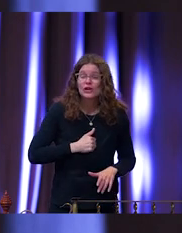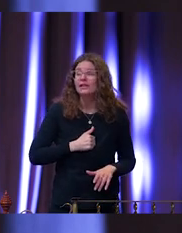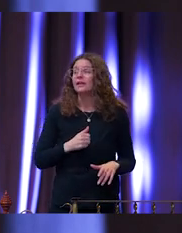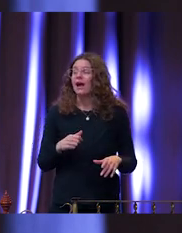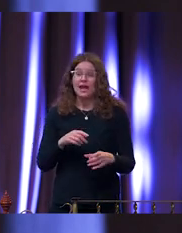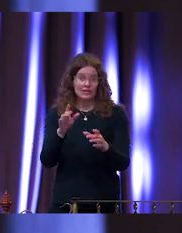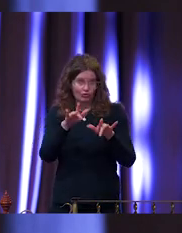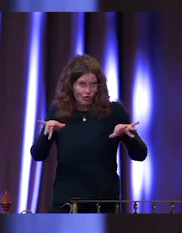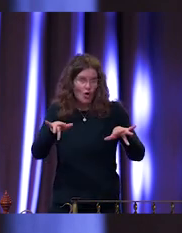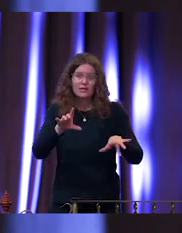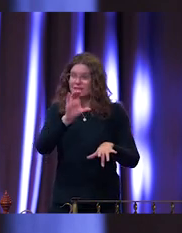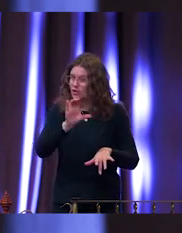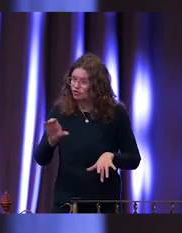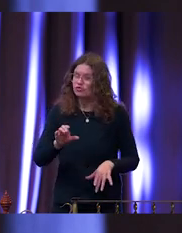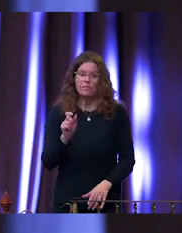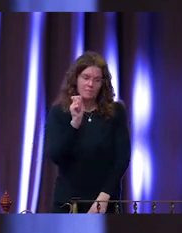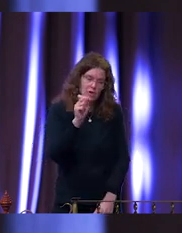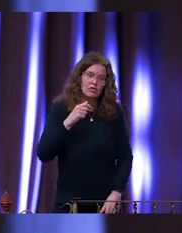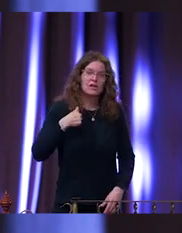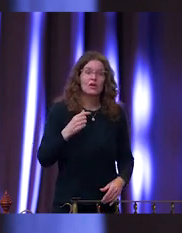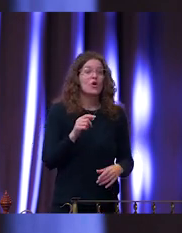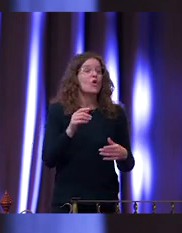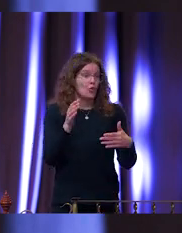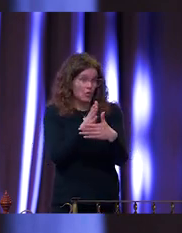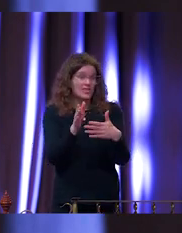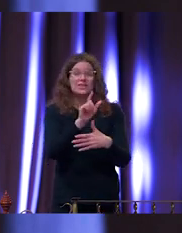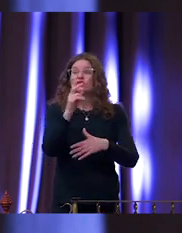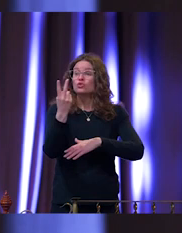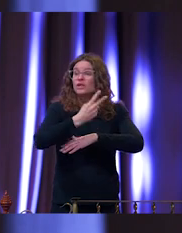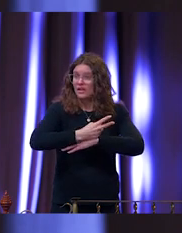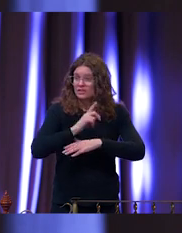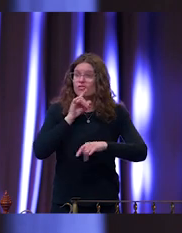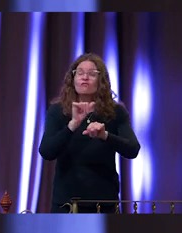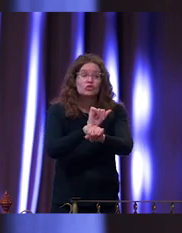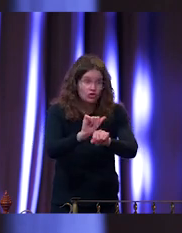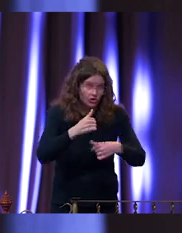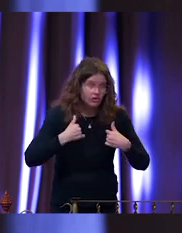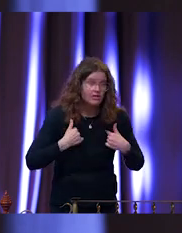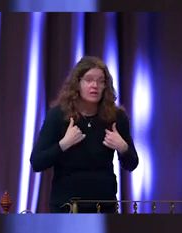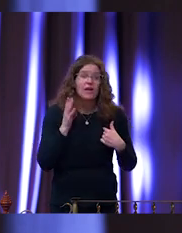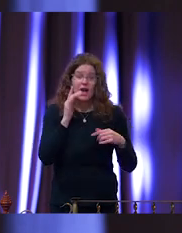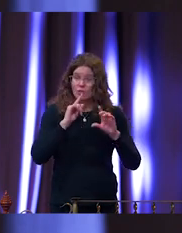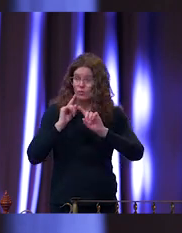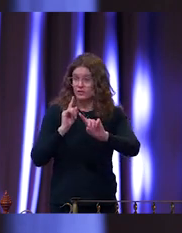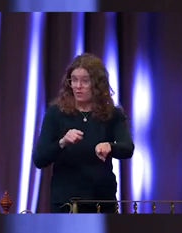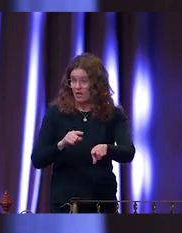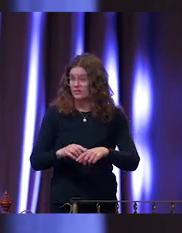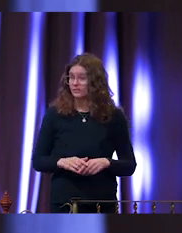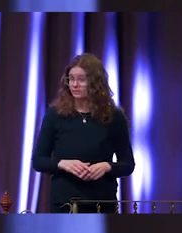on a Zoom, right? Within 40 hours, for sure. Like, I'll say that that's like the reality for